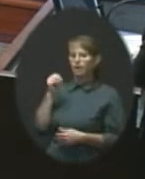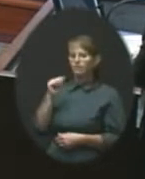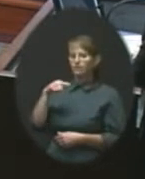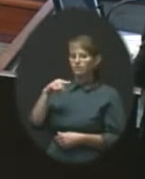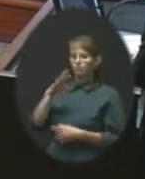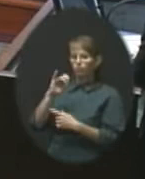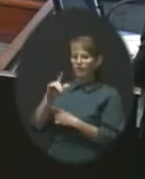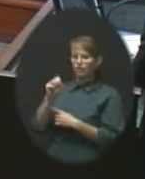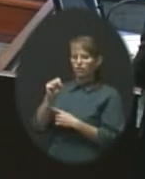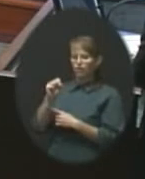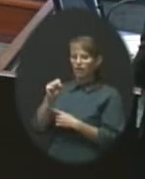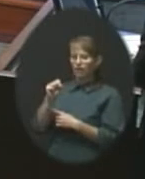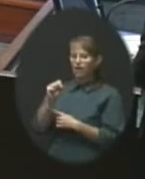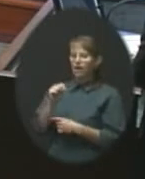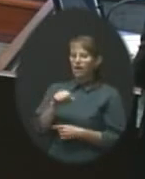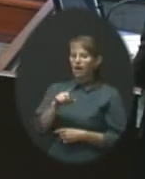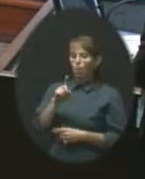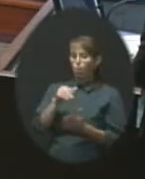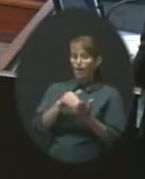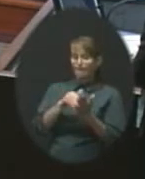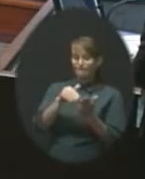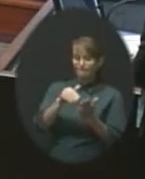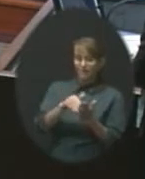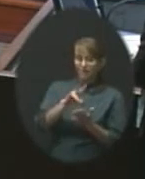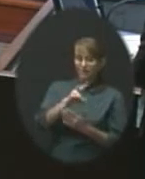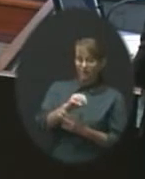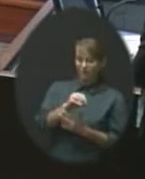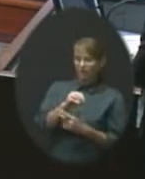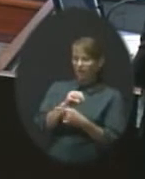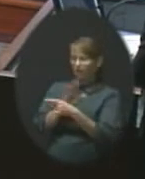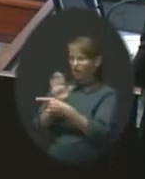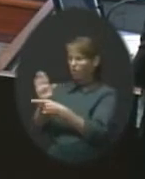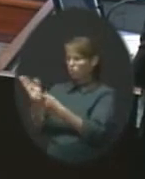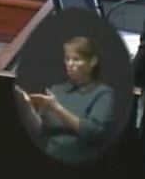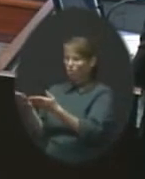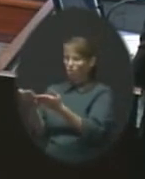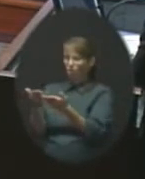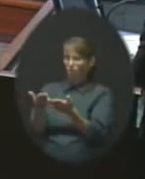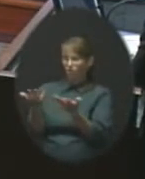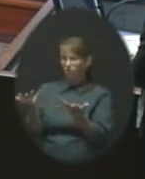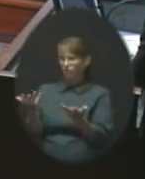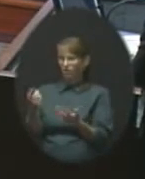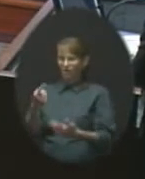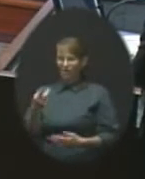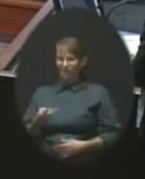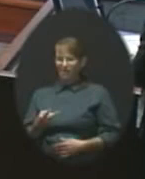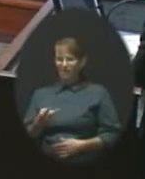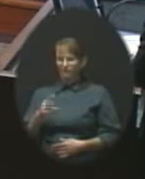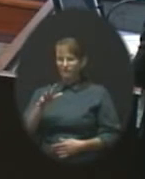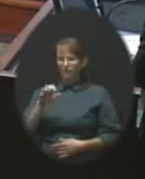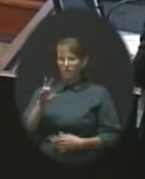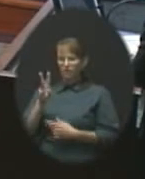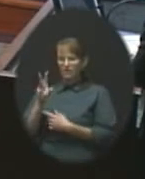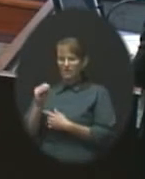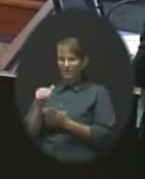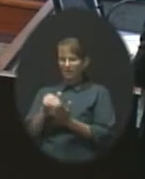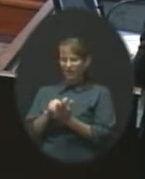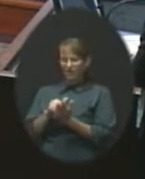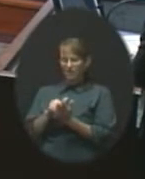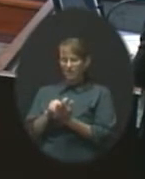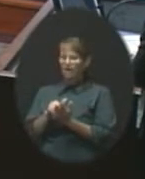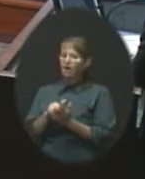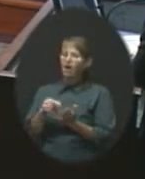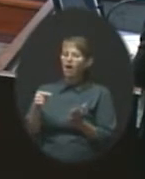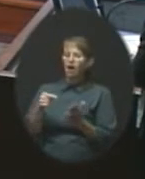$1,070,000, and your offer, the net effect, based on what you heard tonight, $560,000. I owe it